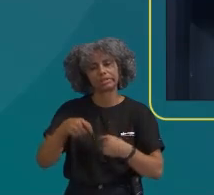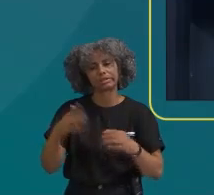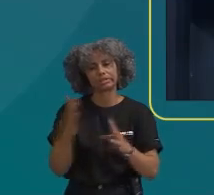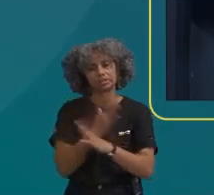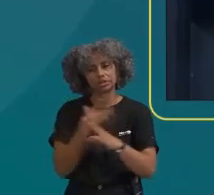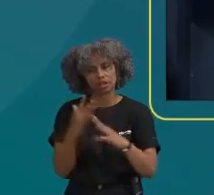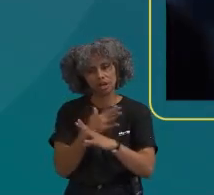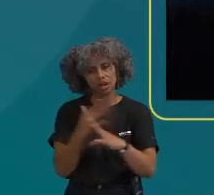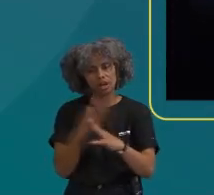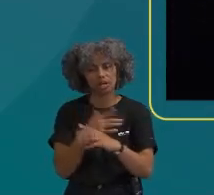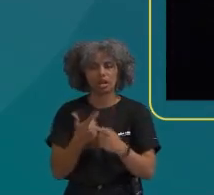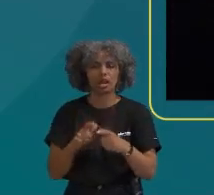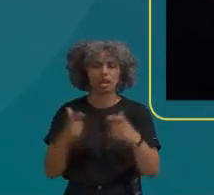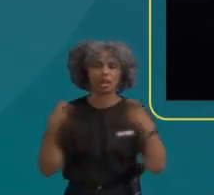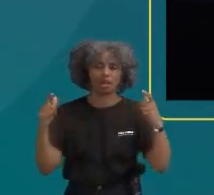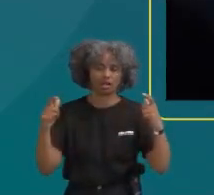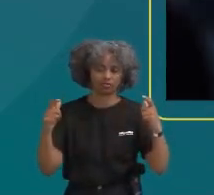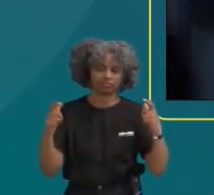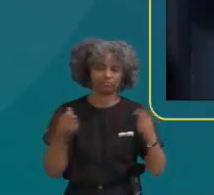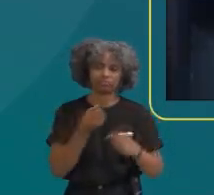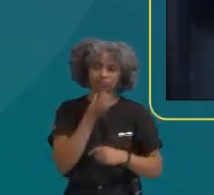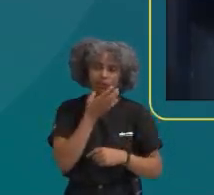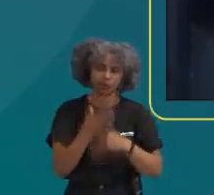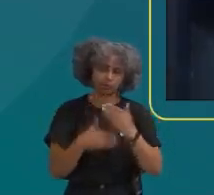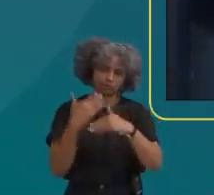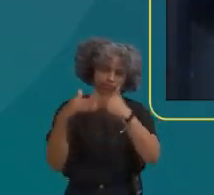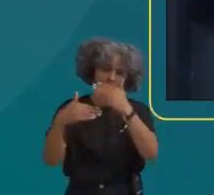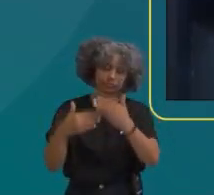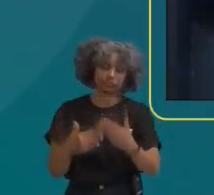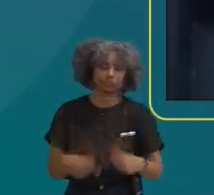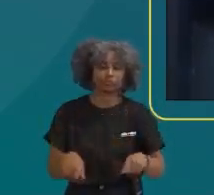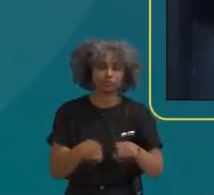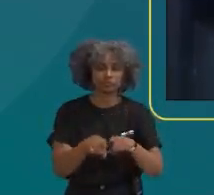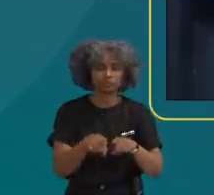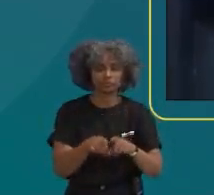businesses that will come in because of profitability, especially on the